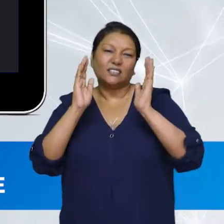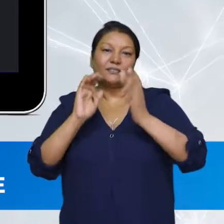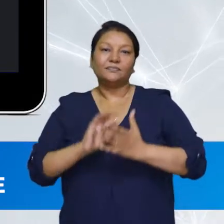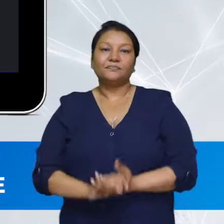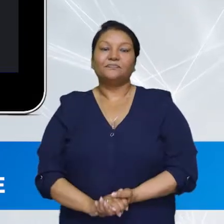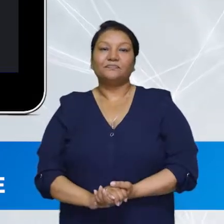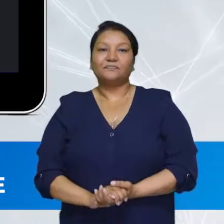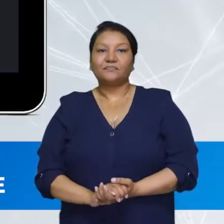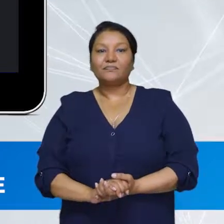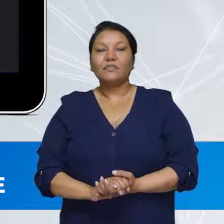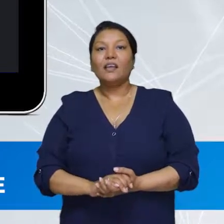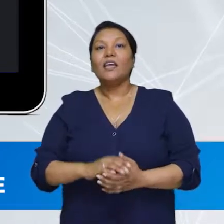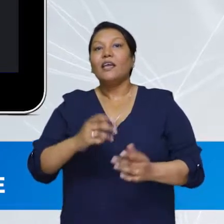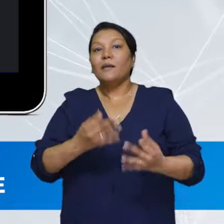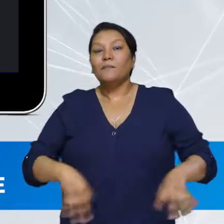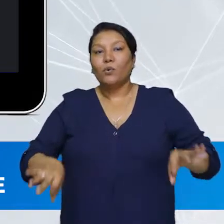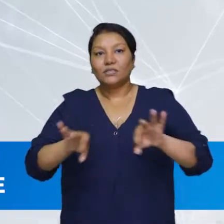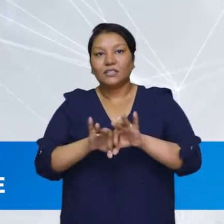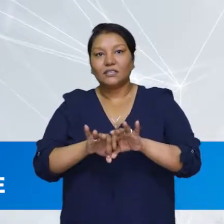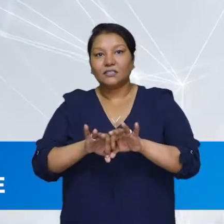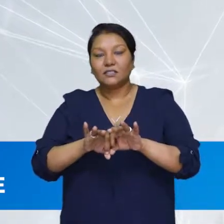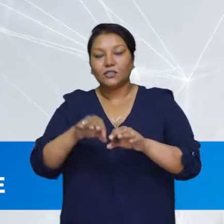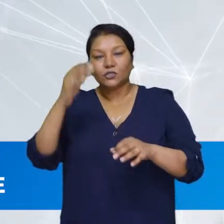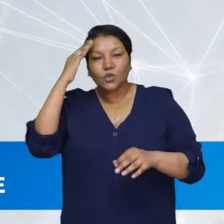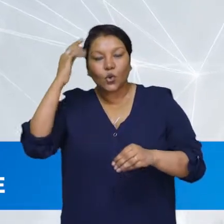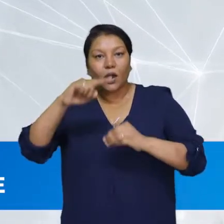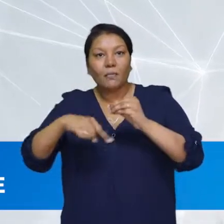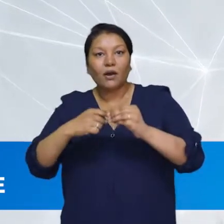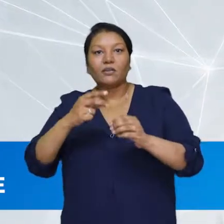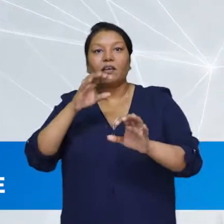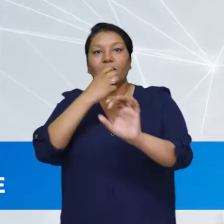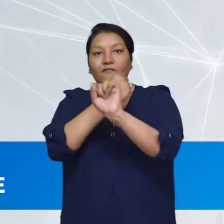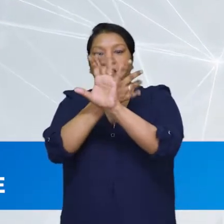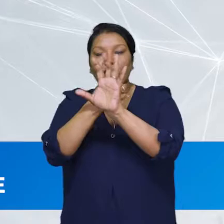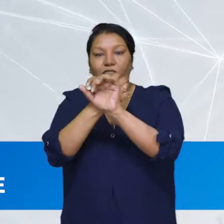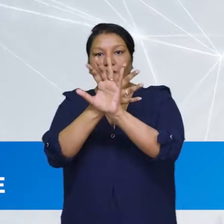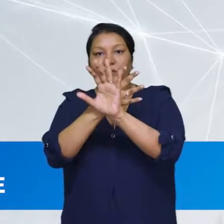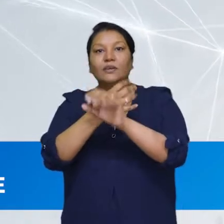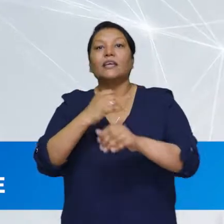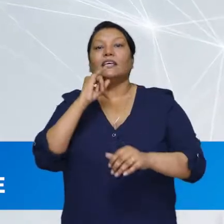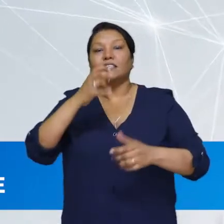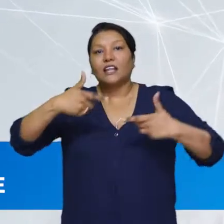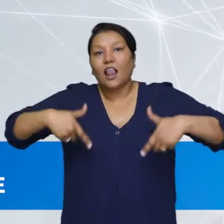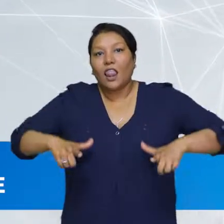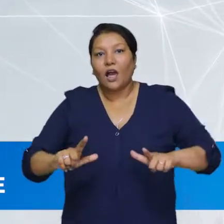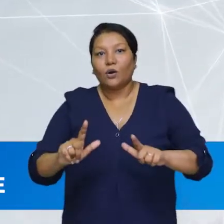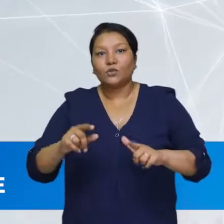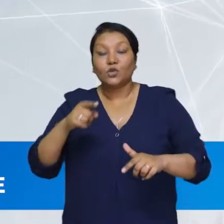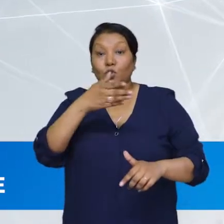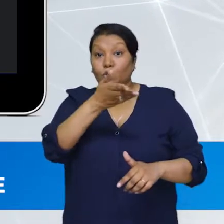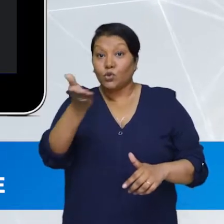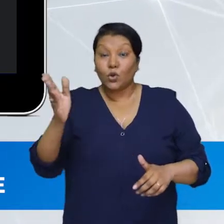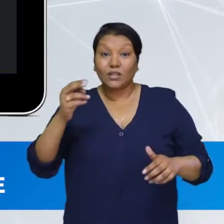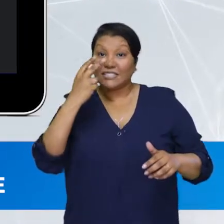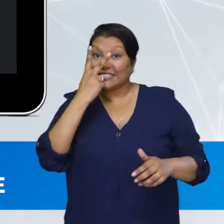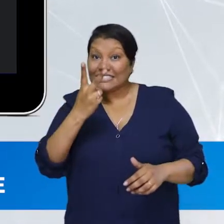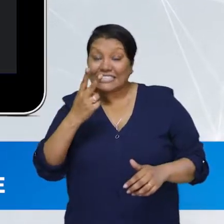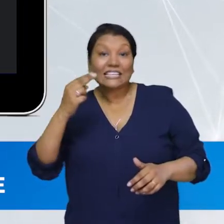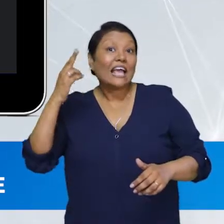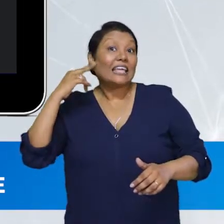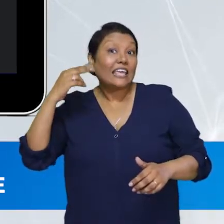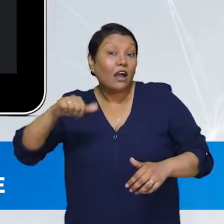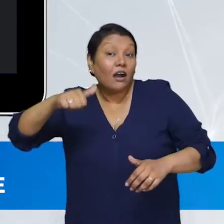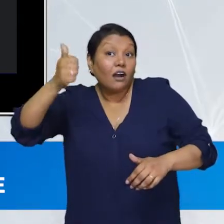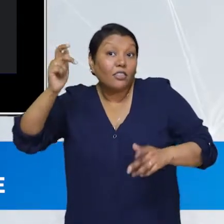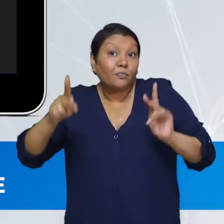or meetings. A key feature of video conferencing software is that it allows you to see and